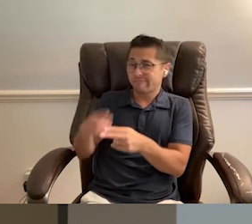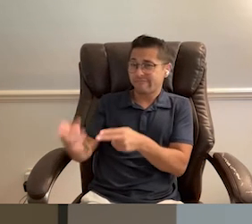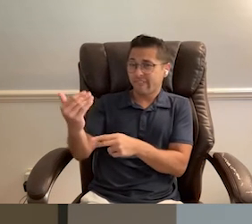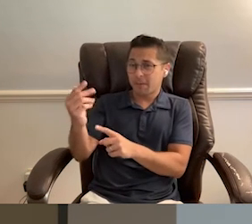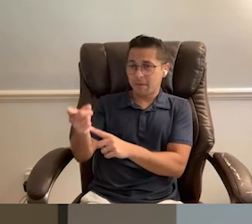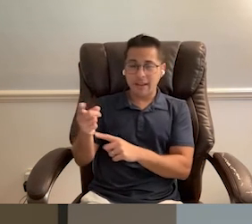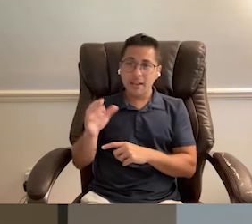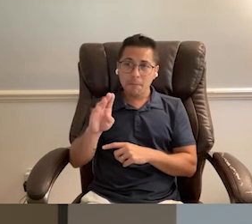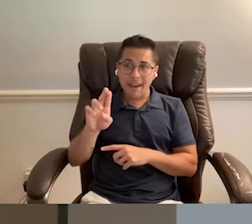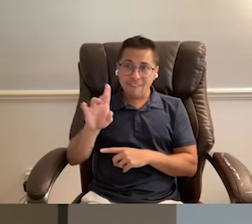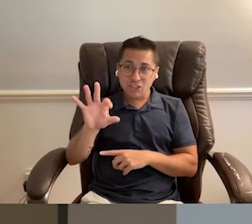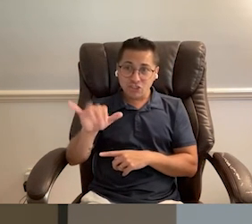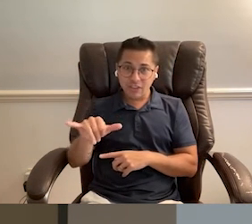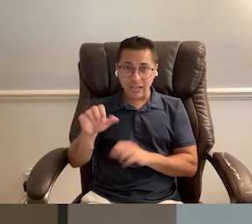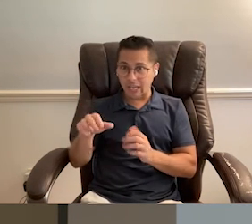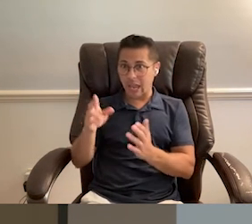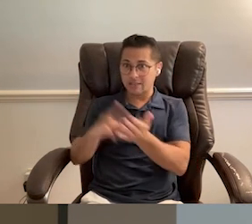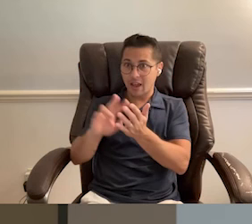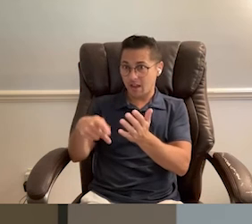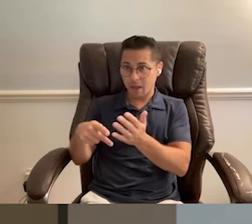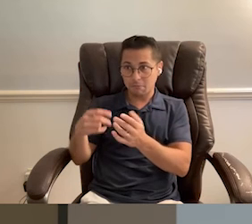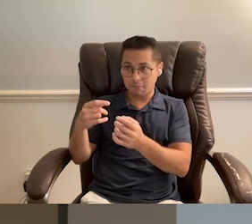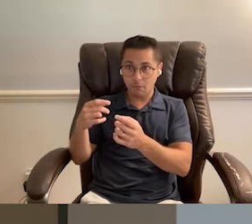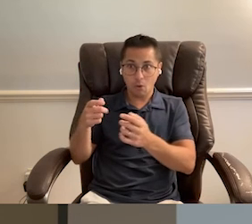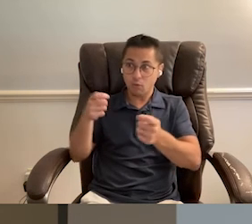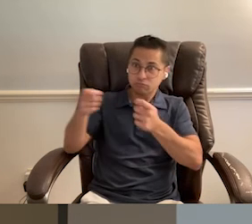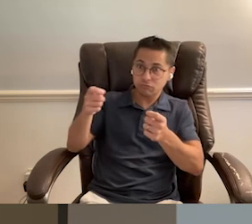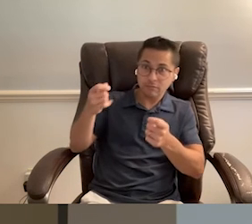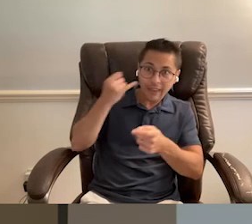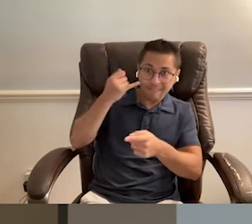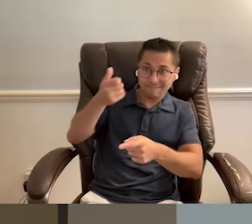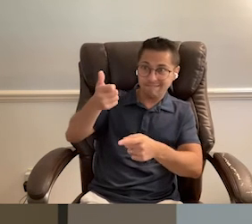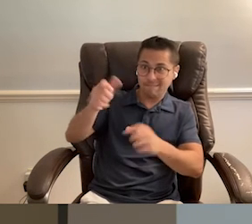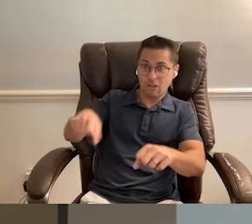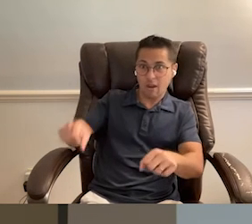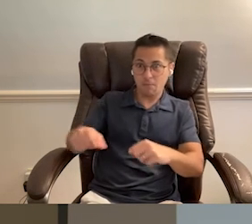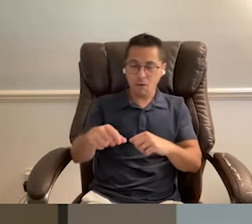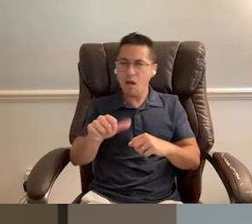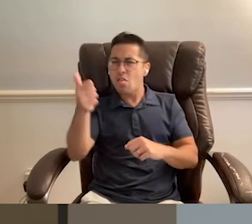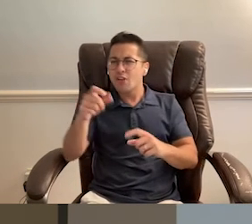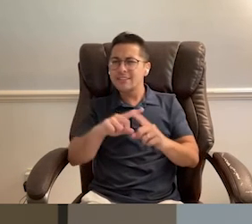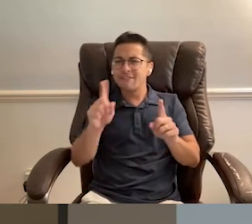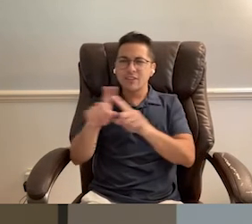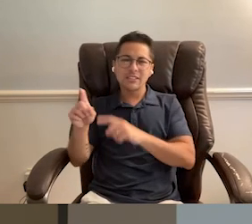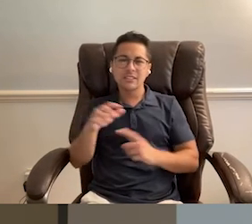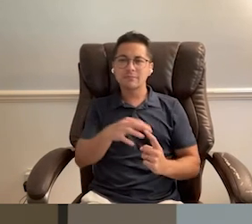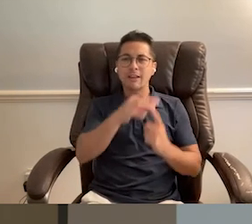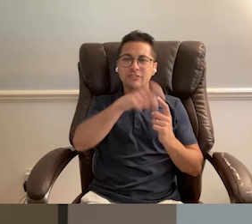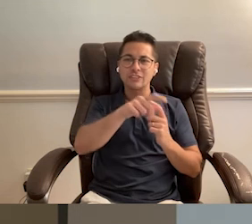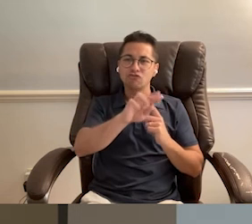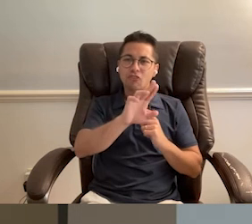capable. Somebody else can manage their account if they're capable. Other differences, Special needs trust, yeah, it can have a lot of